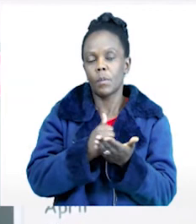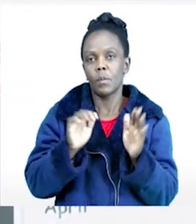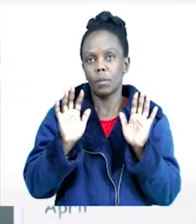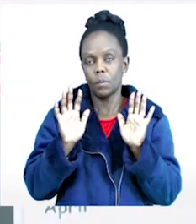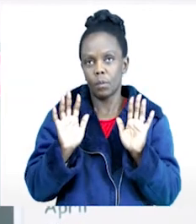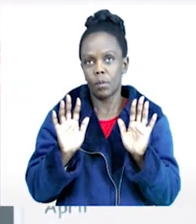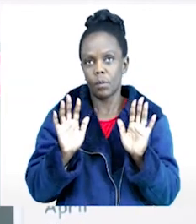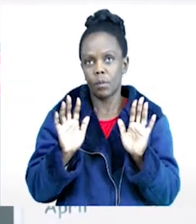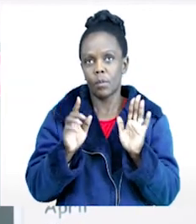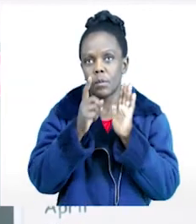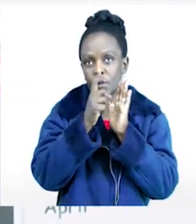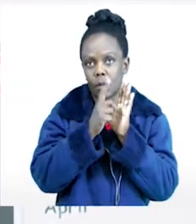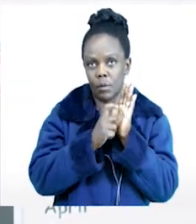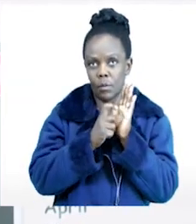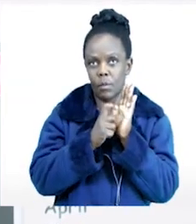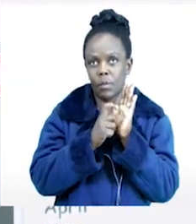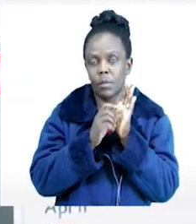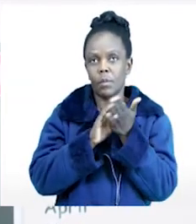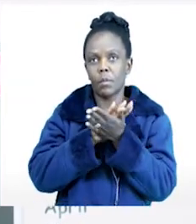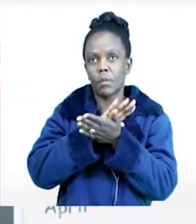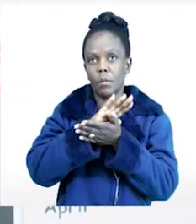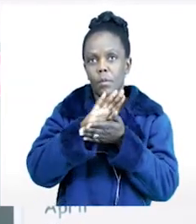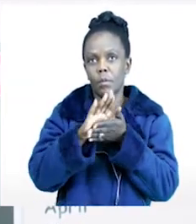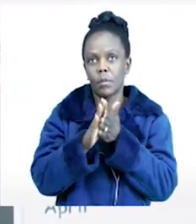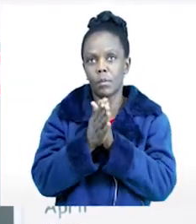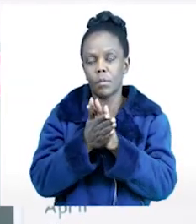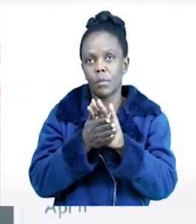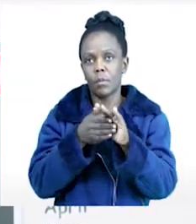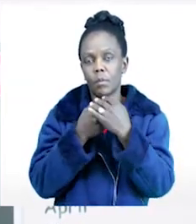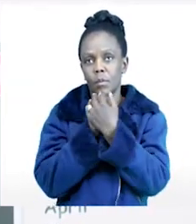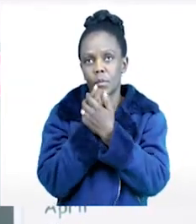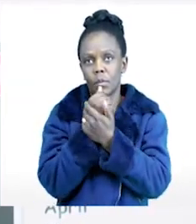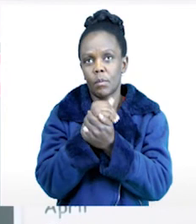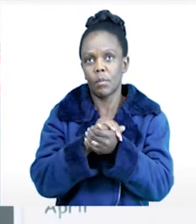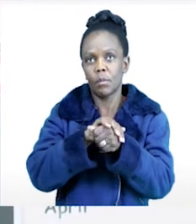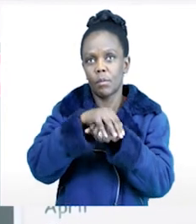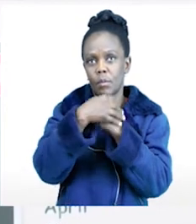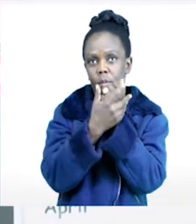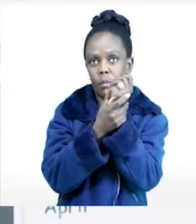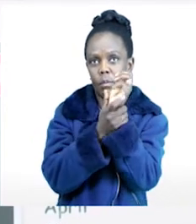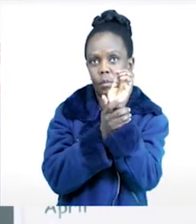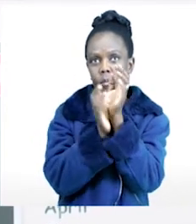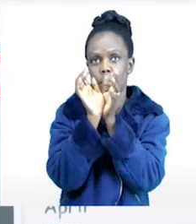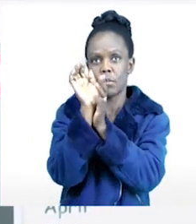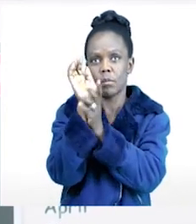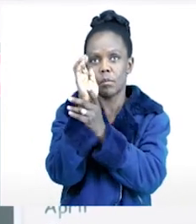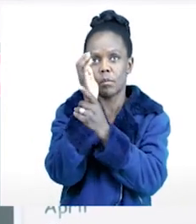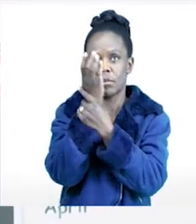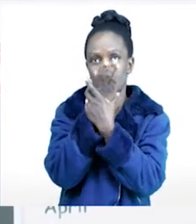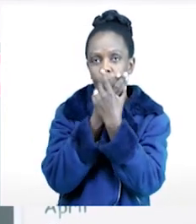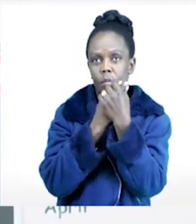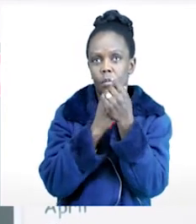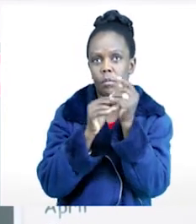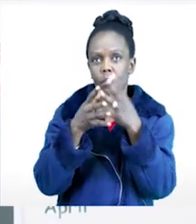remember, when you sanitize, you must make sure you cover all of your hands and your wrists as well.